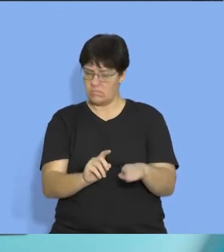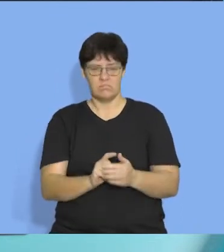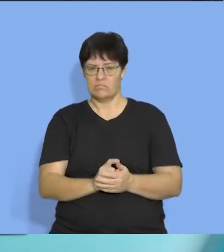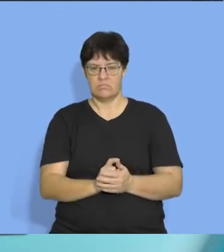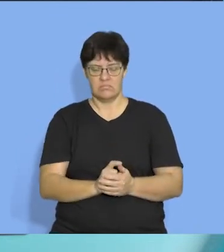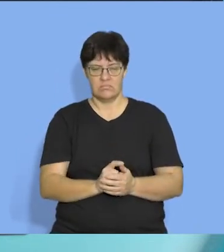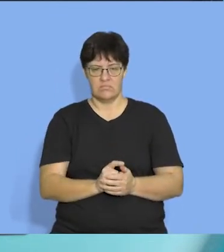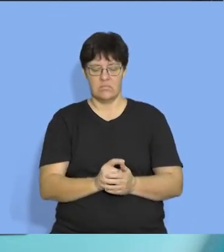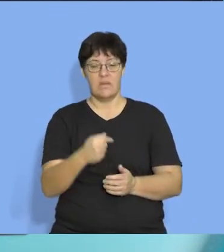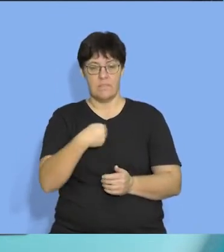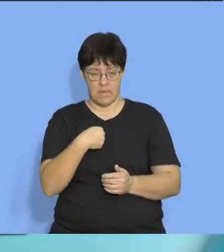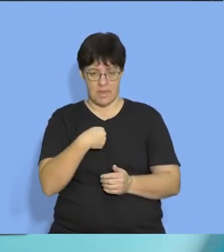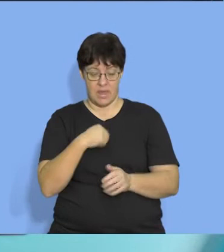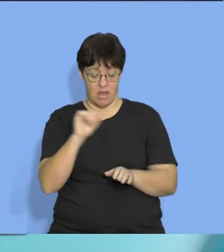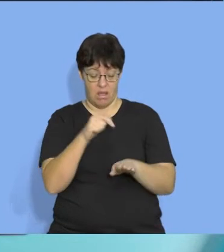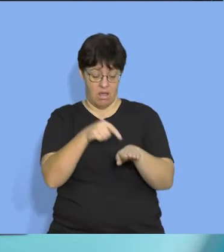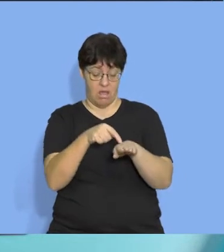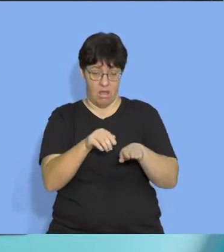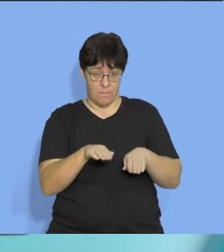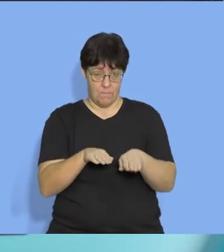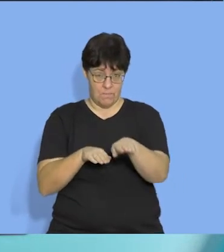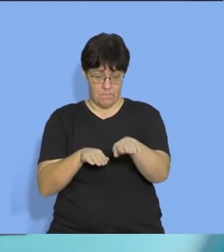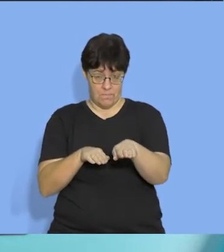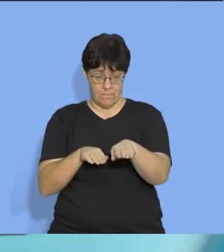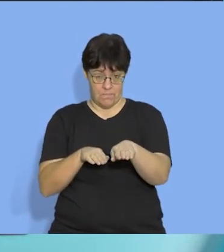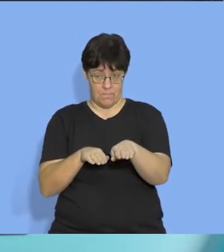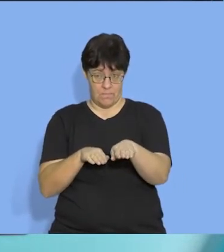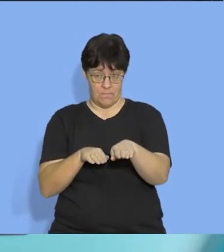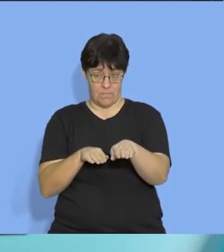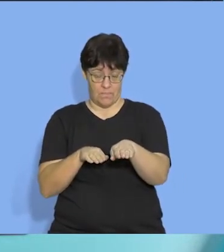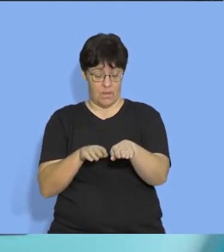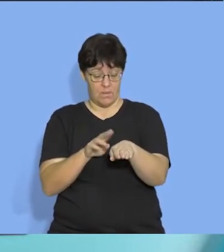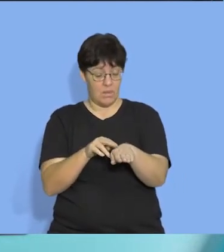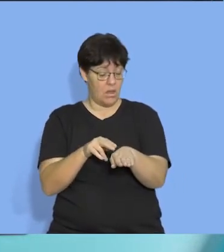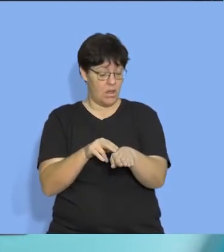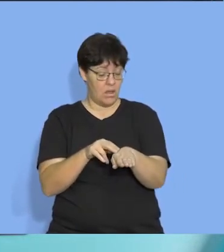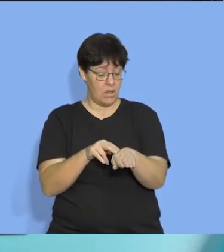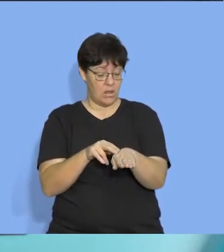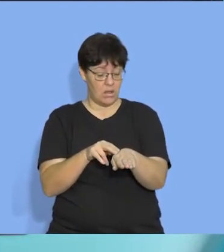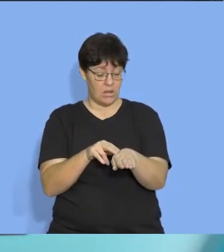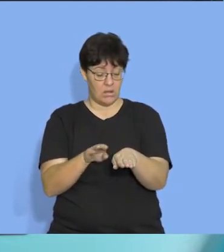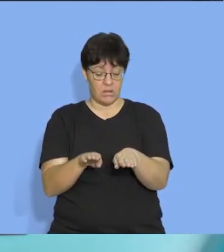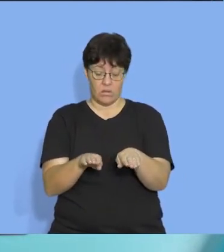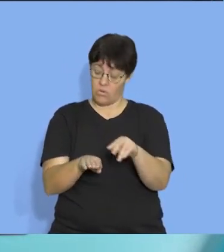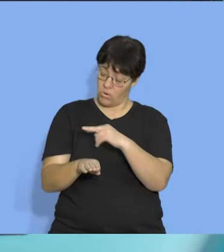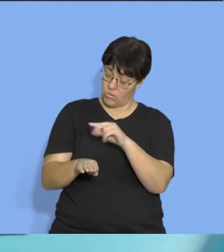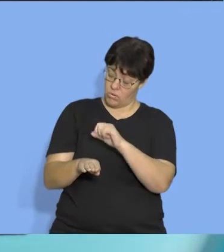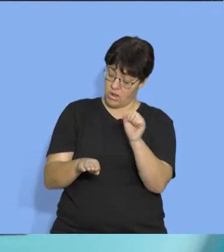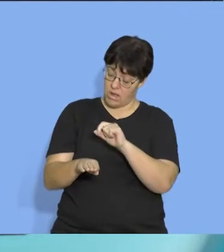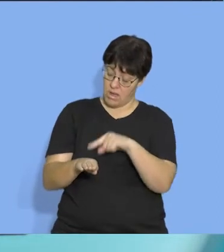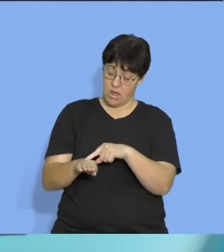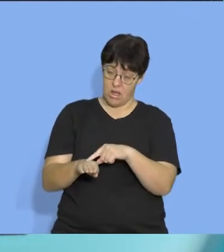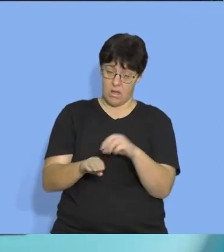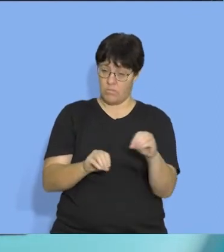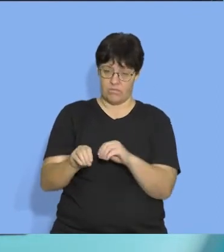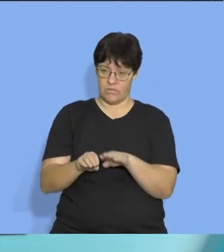Actually, if I'm in the moving car, and I look at your car, which isn't moving, I'm going to